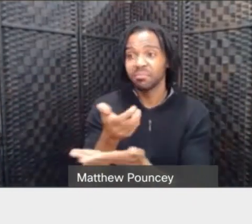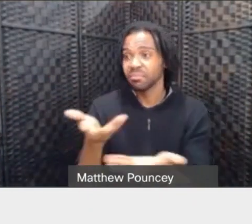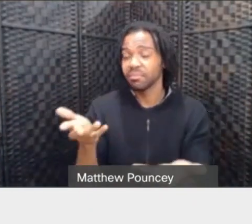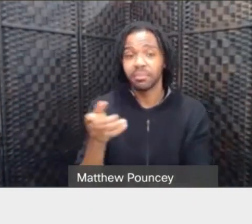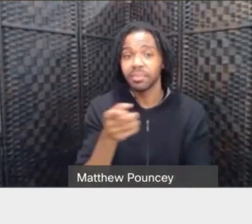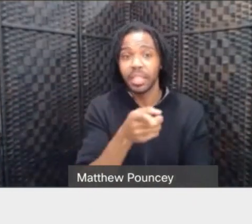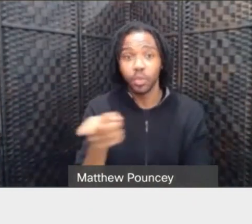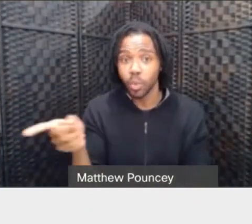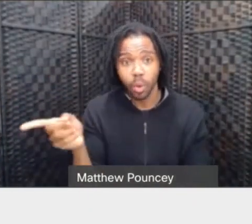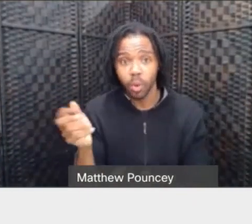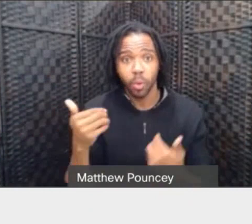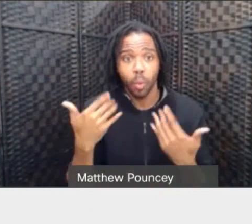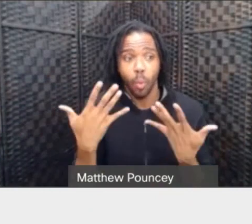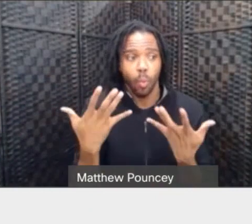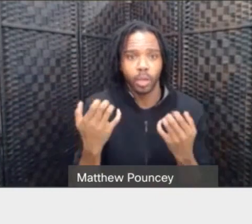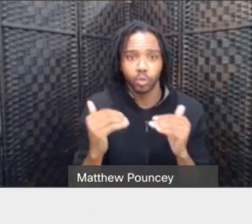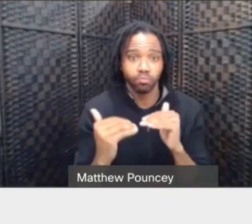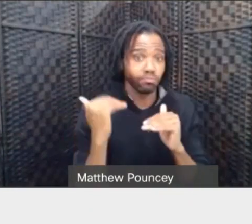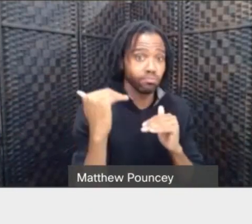higher standard, then